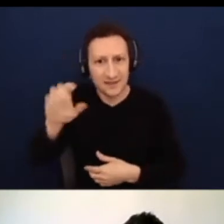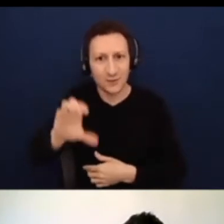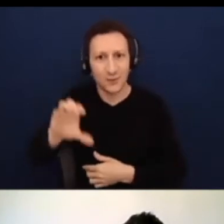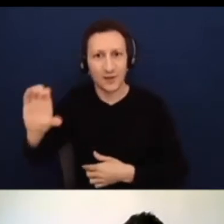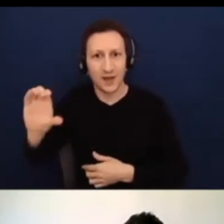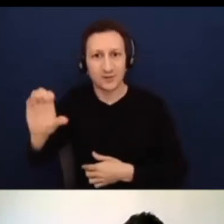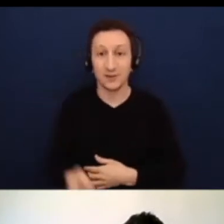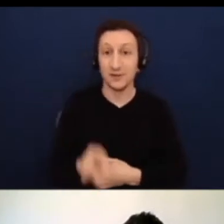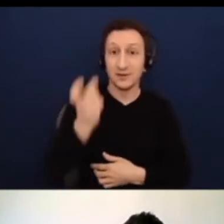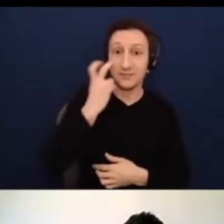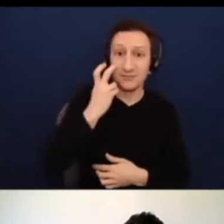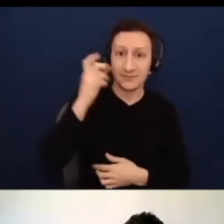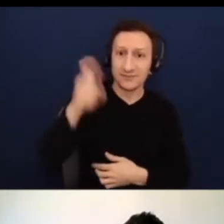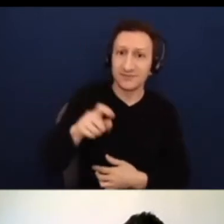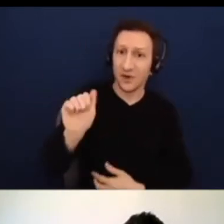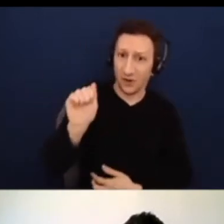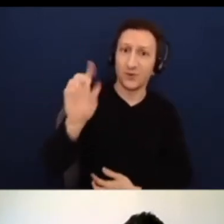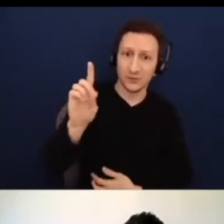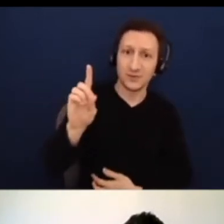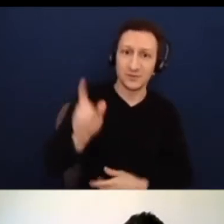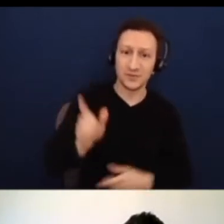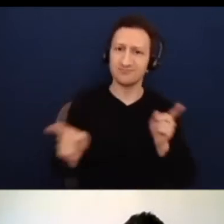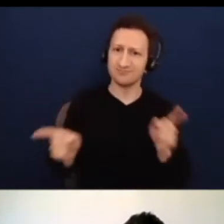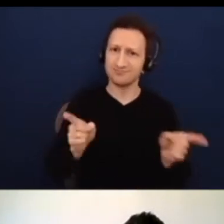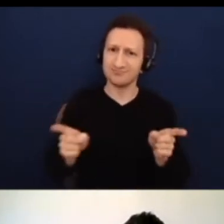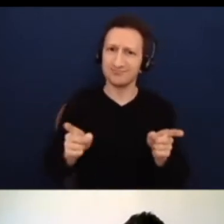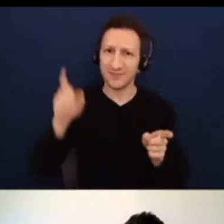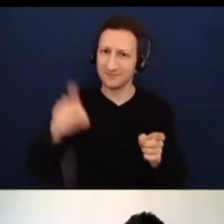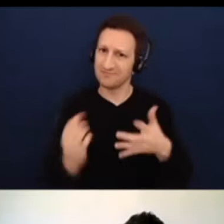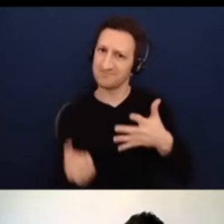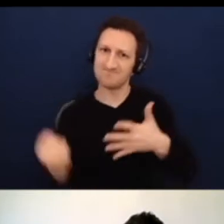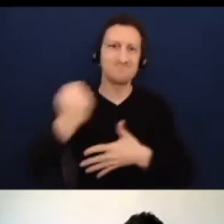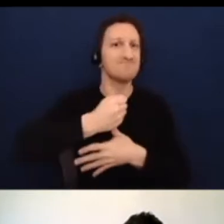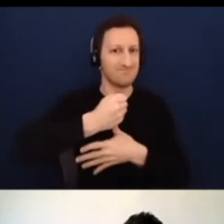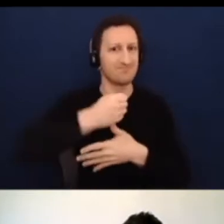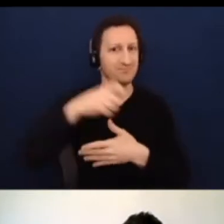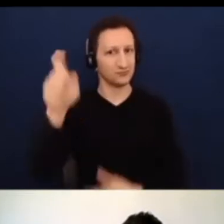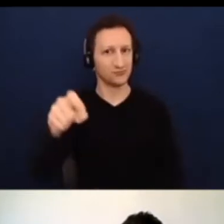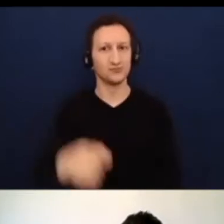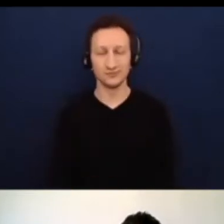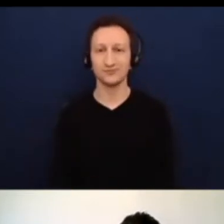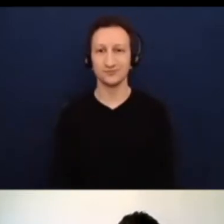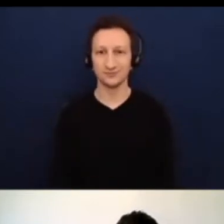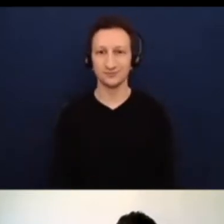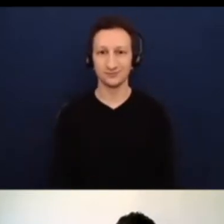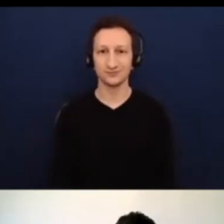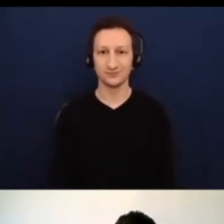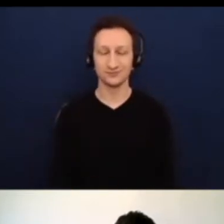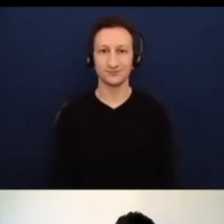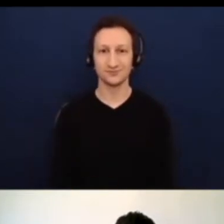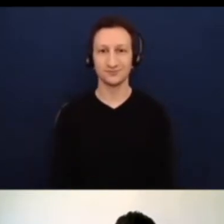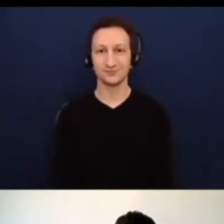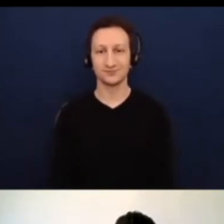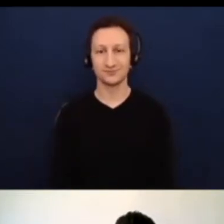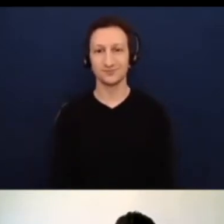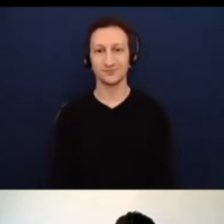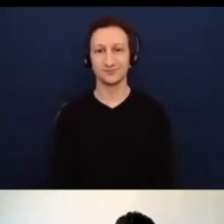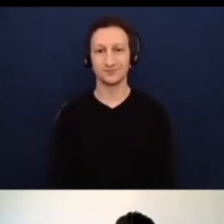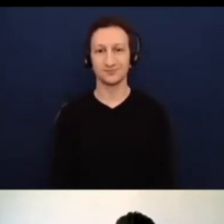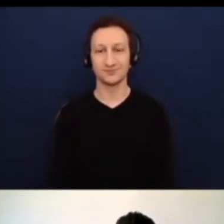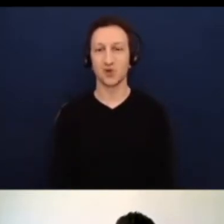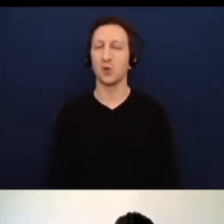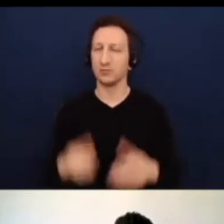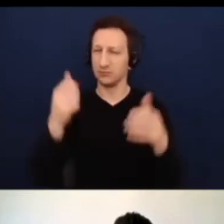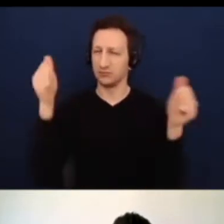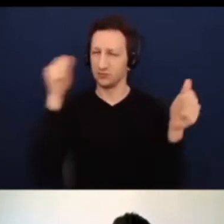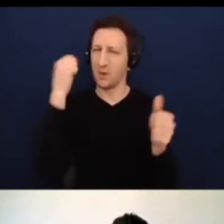hearing, and also the language of audio description for blind and low vision audience members. So we want to keep that in